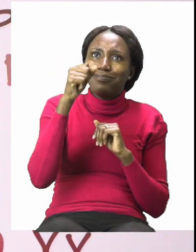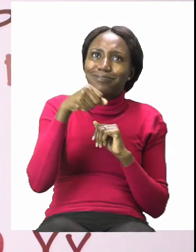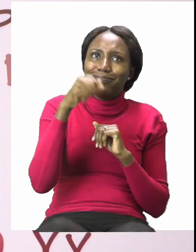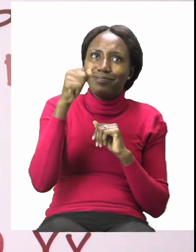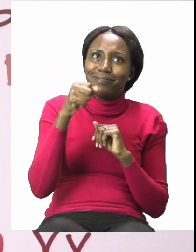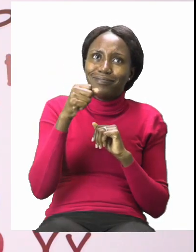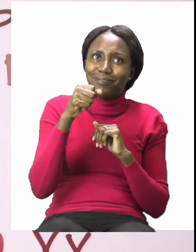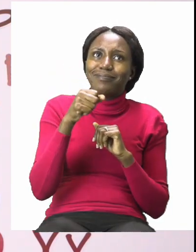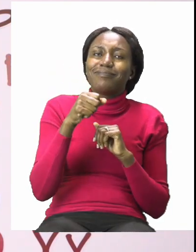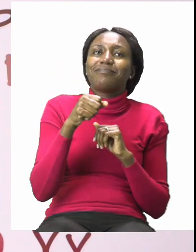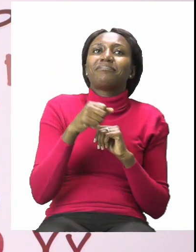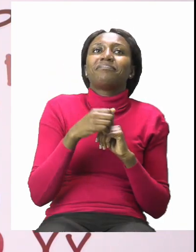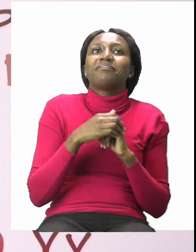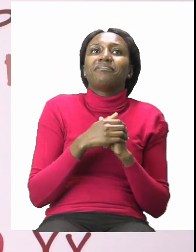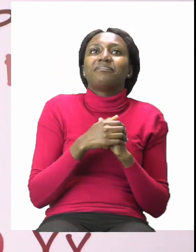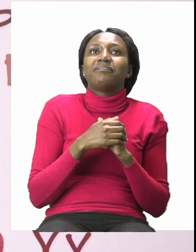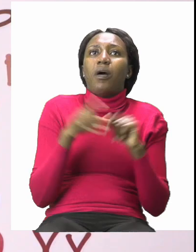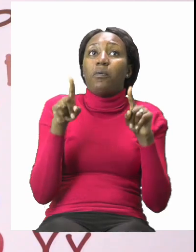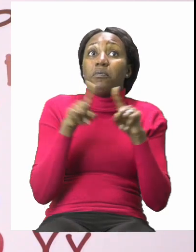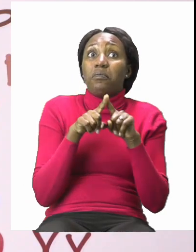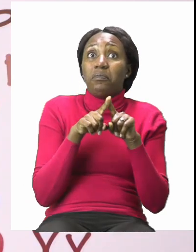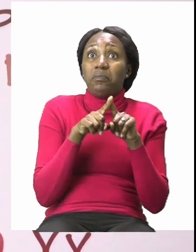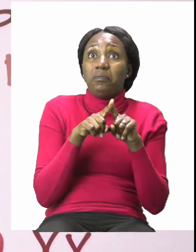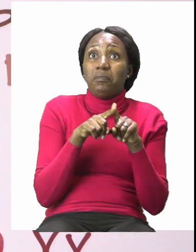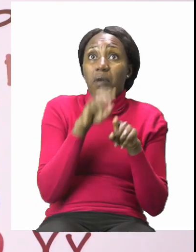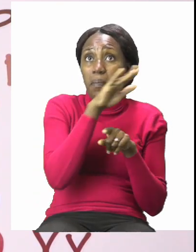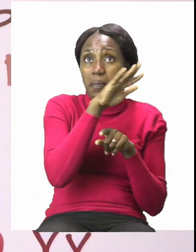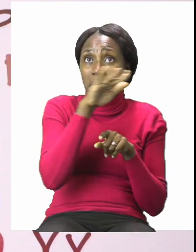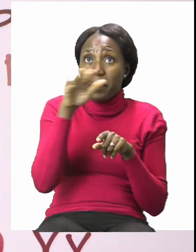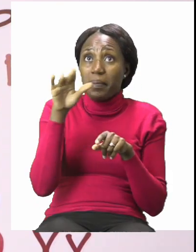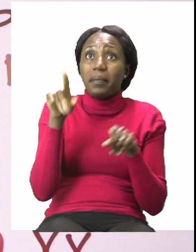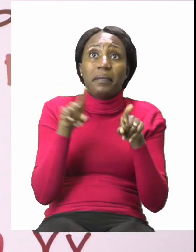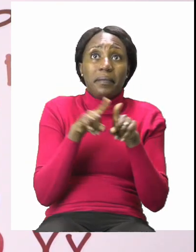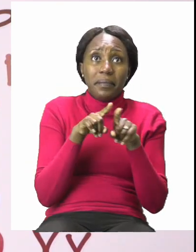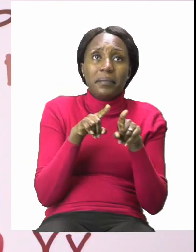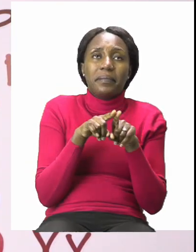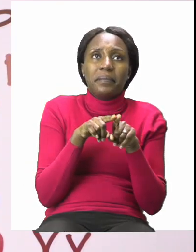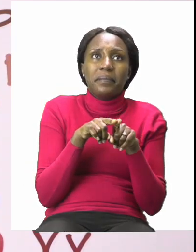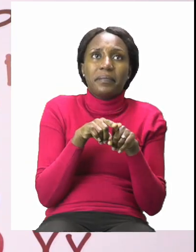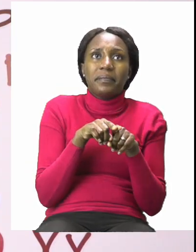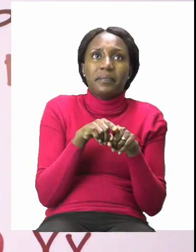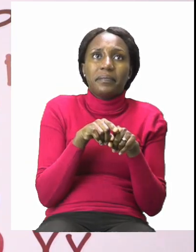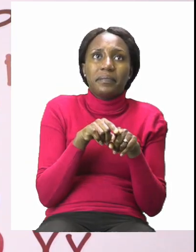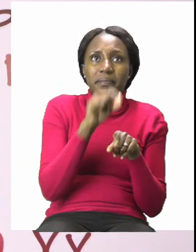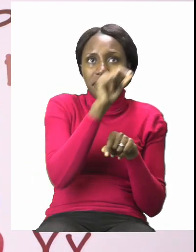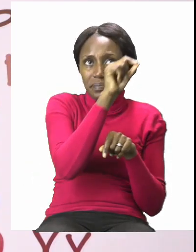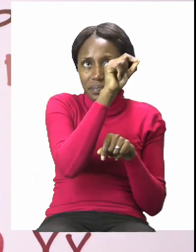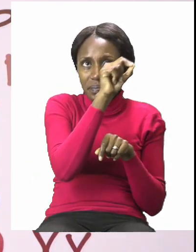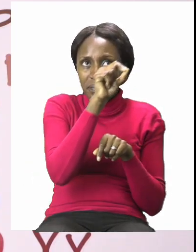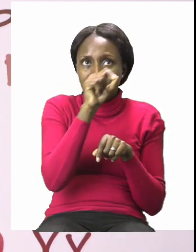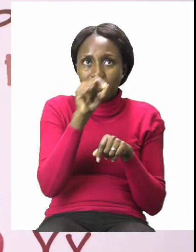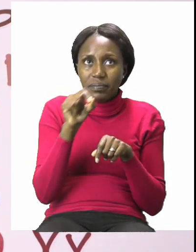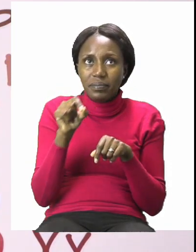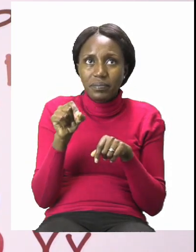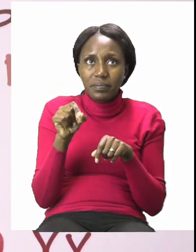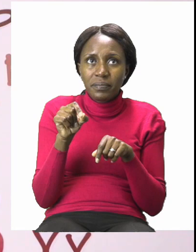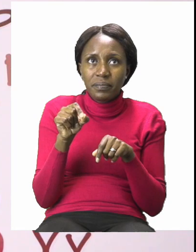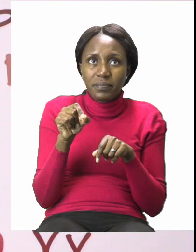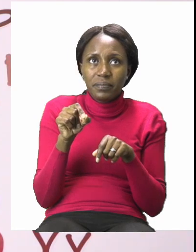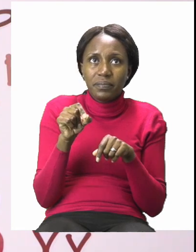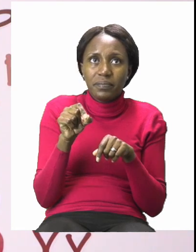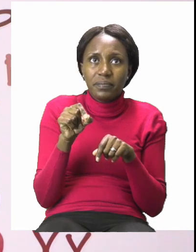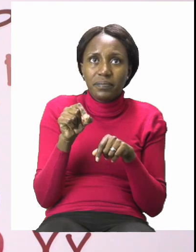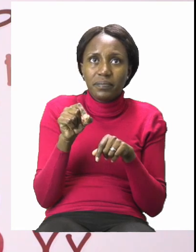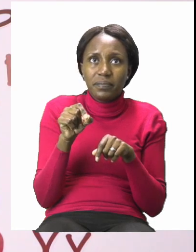one because it looks the same. They look the same. So I'm going to draw a line from